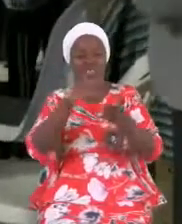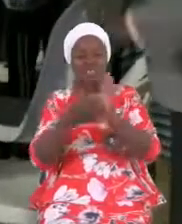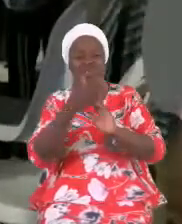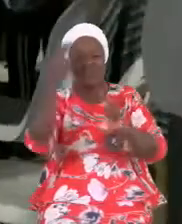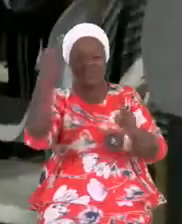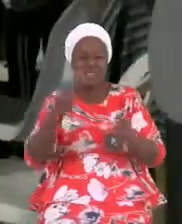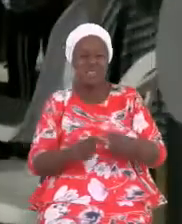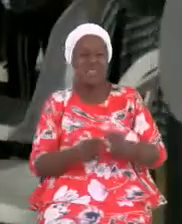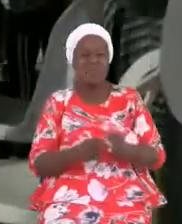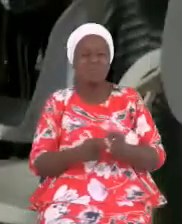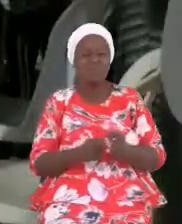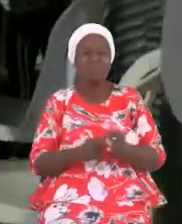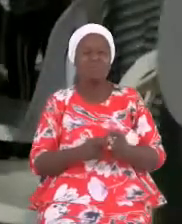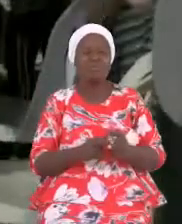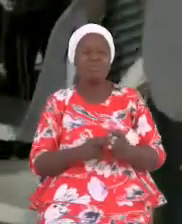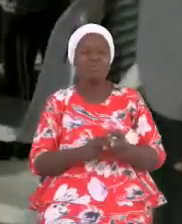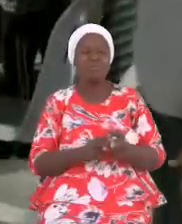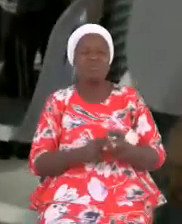name.